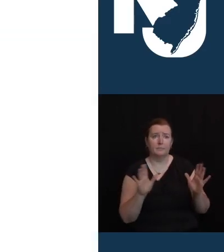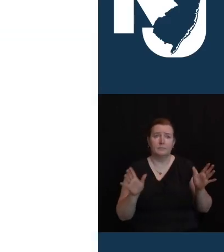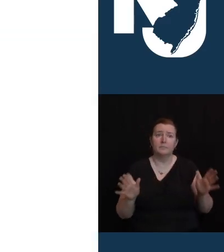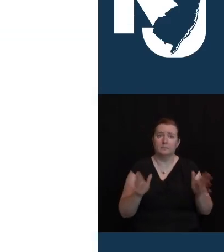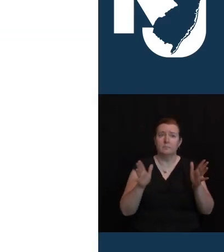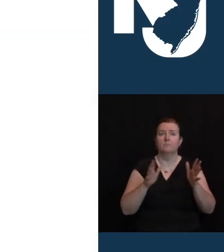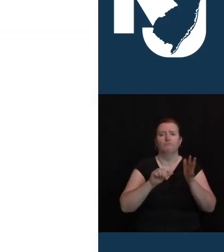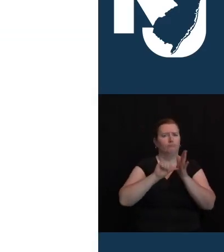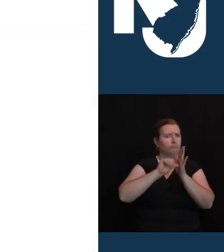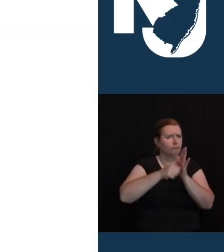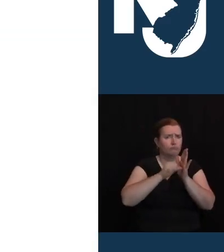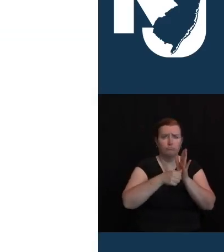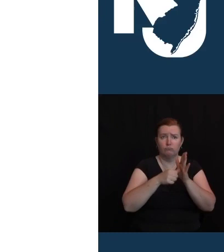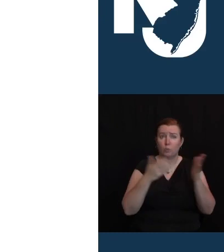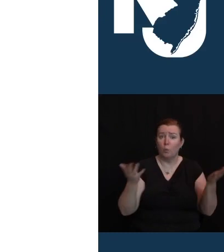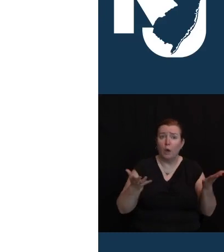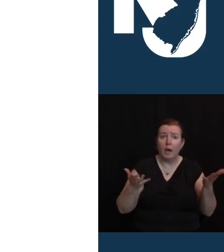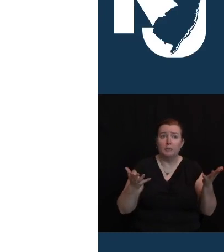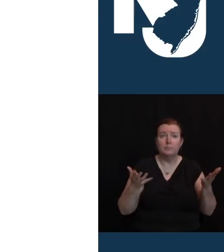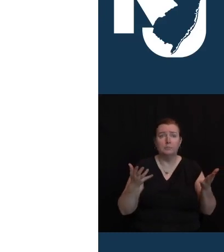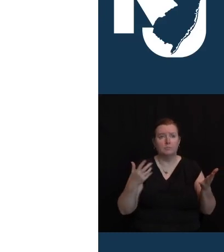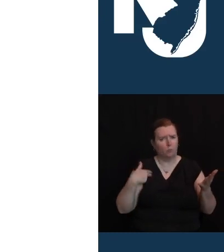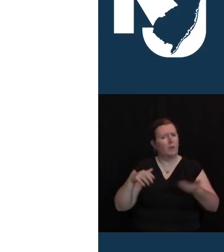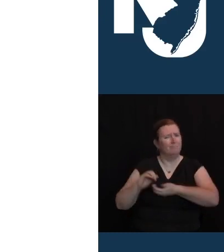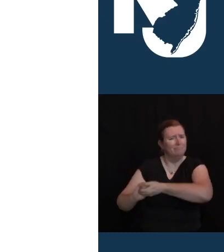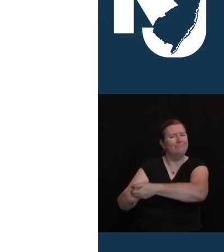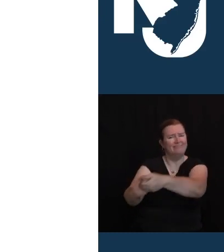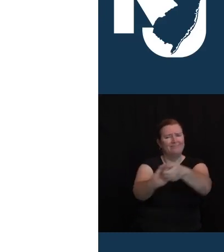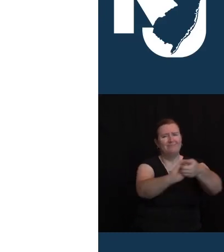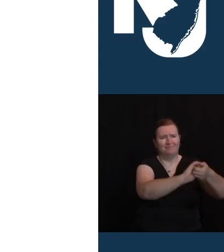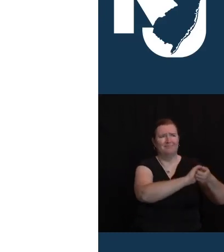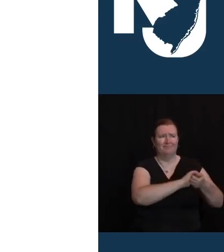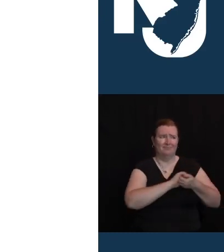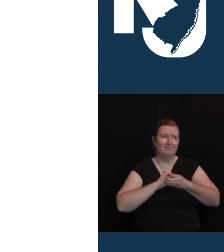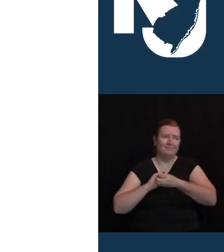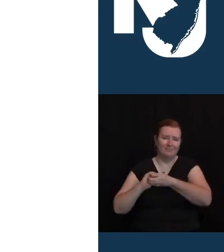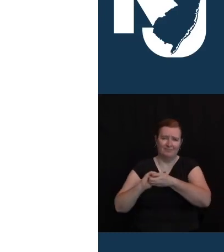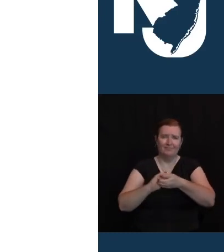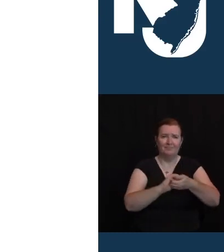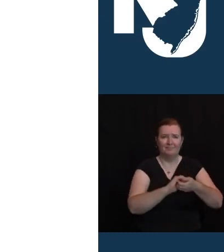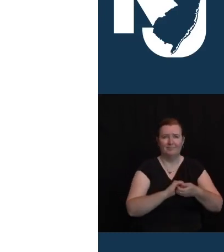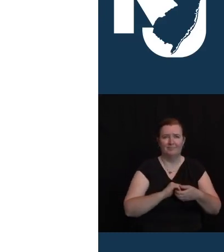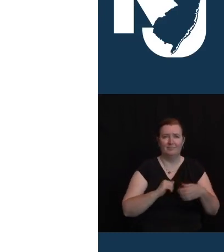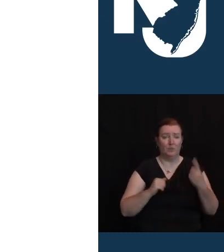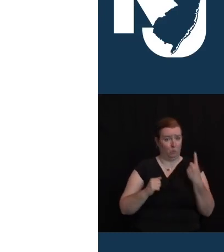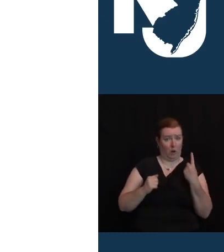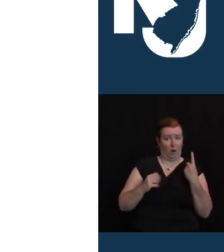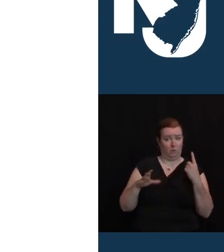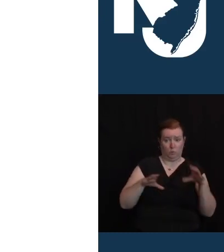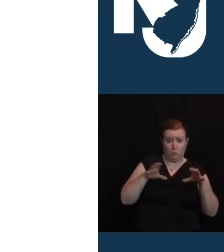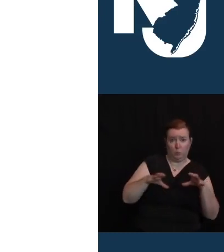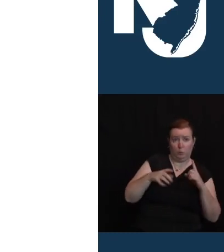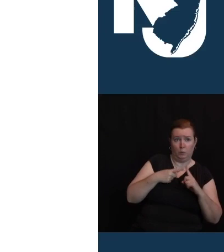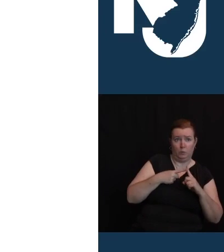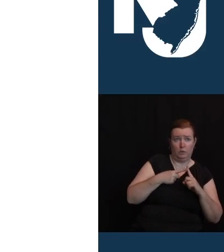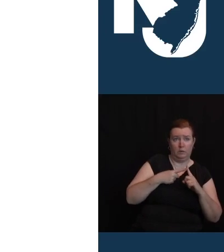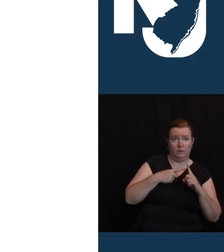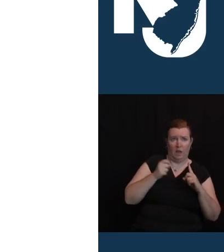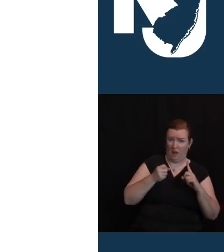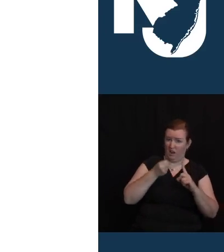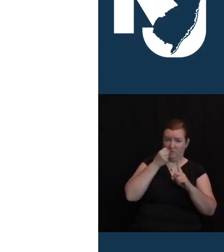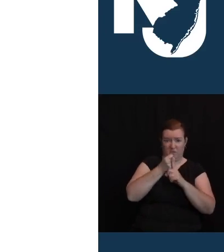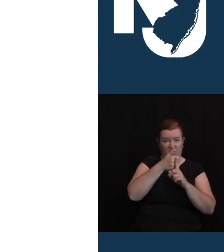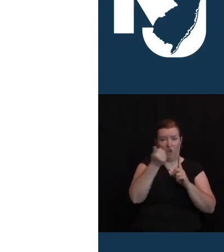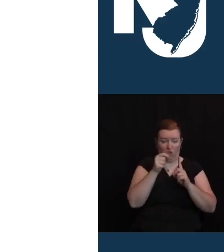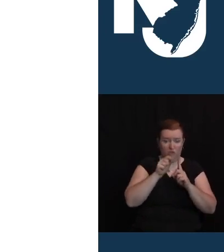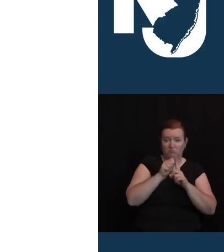reinforces that we are in this together. What one person does or doesn't do can impact another, and we must